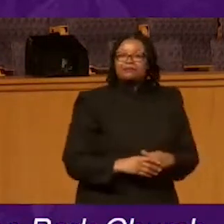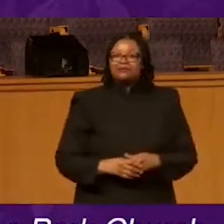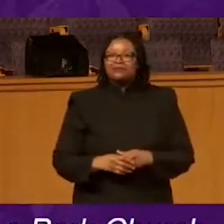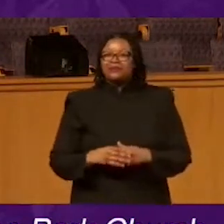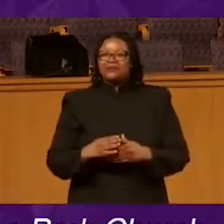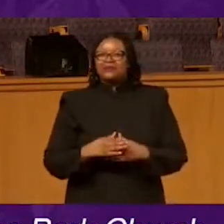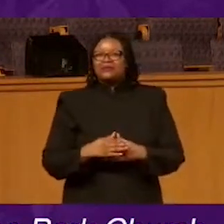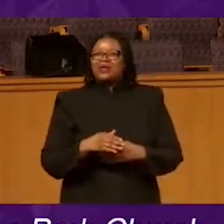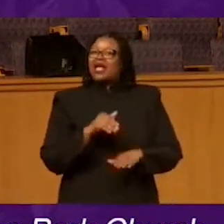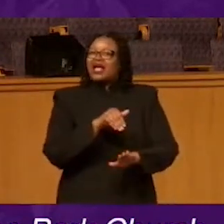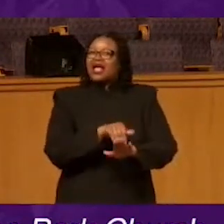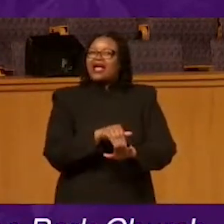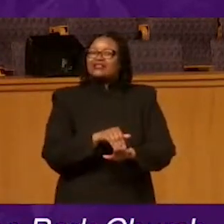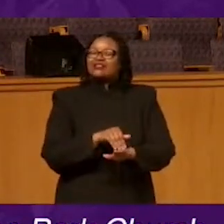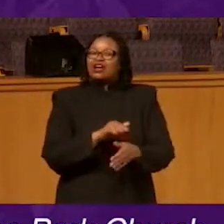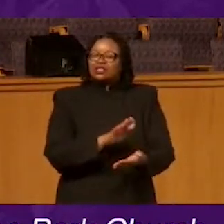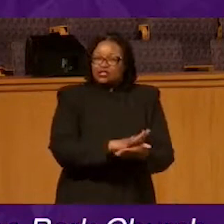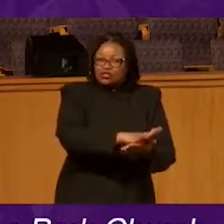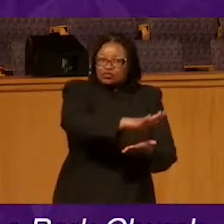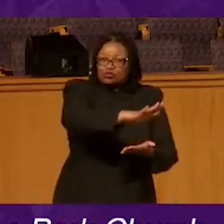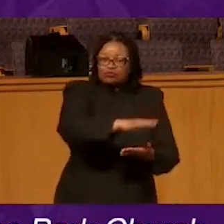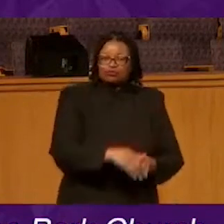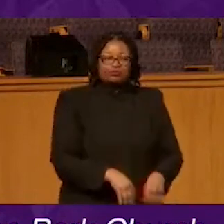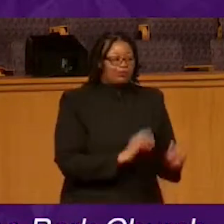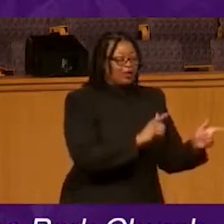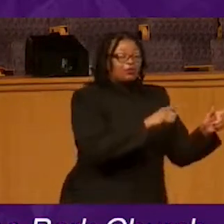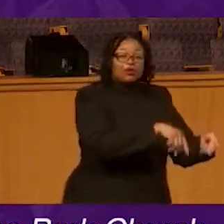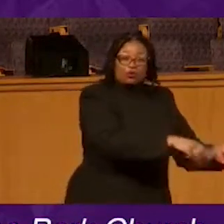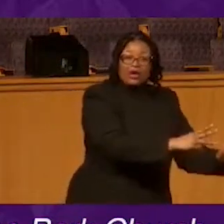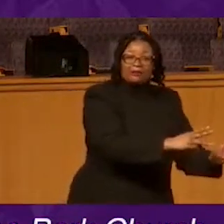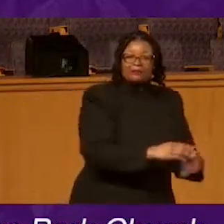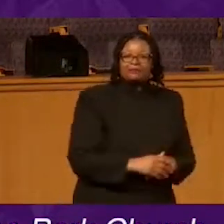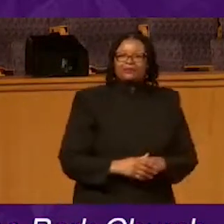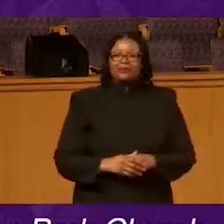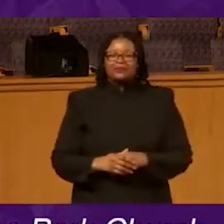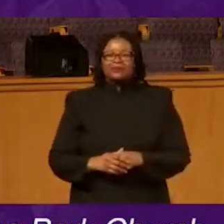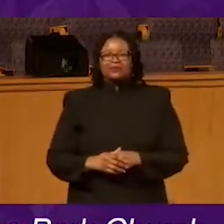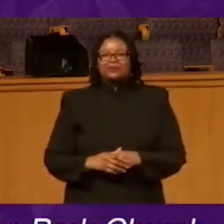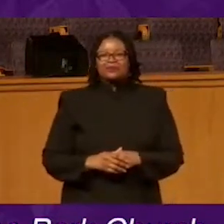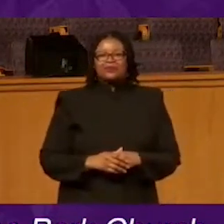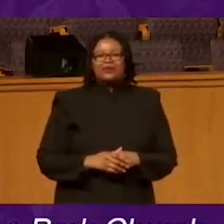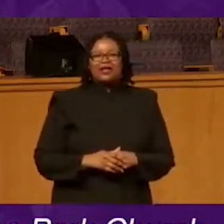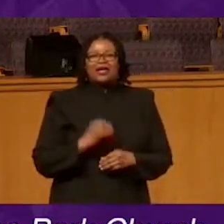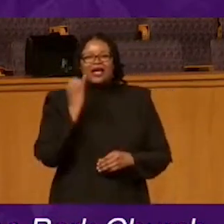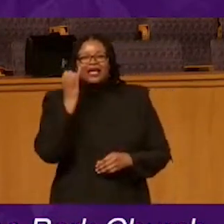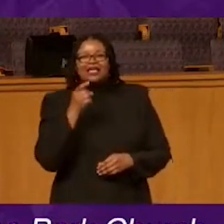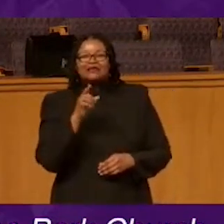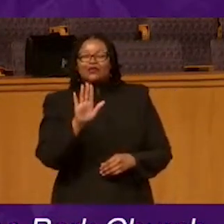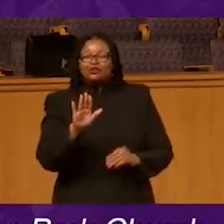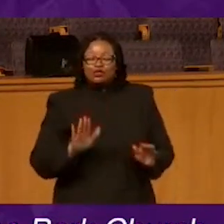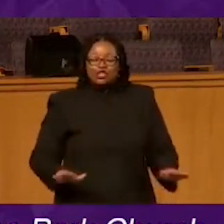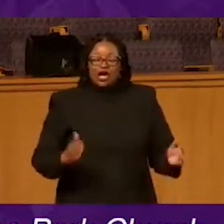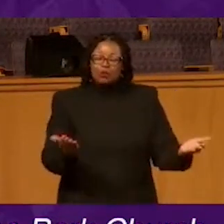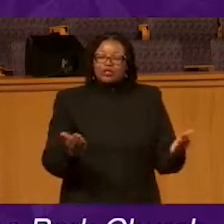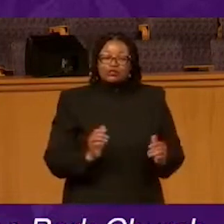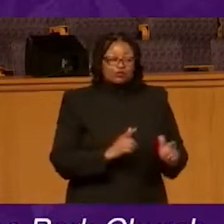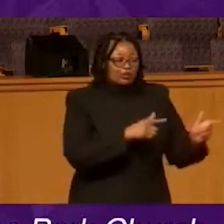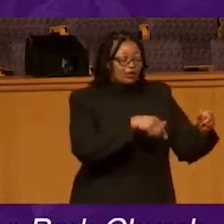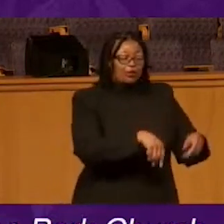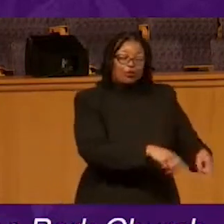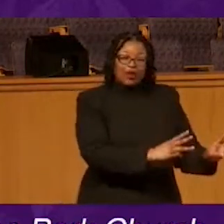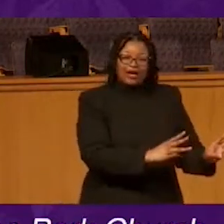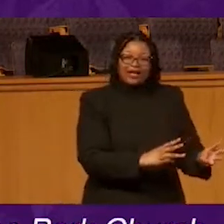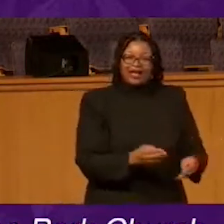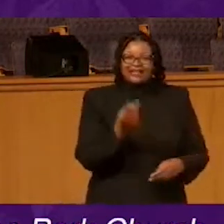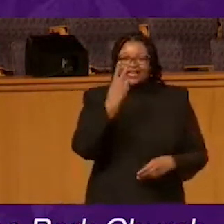school can be a many runaway. Now, here's how you know your child really wants to run away. When they start looking up the